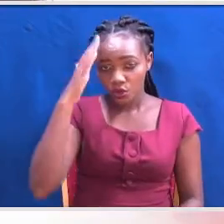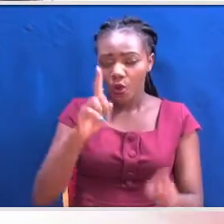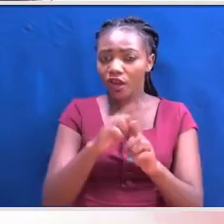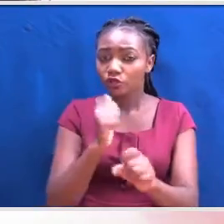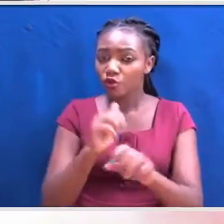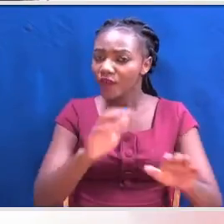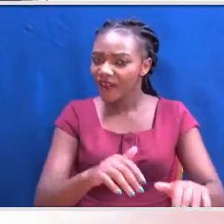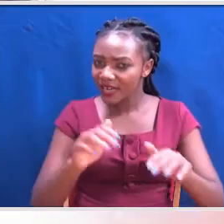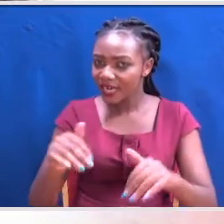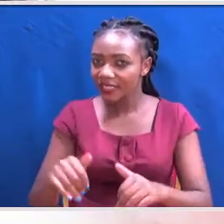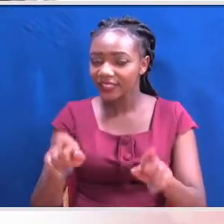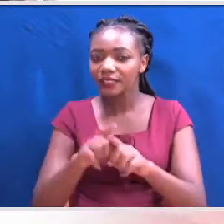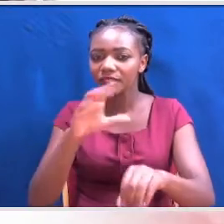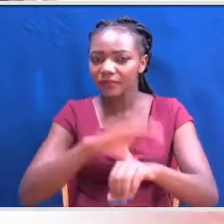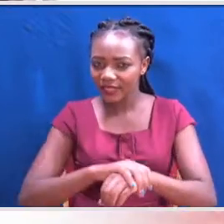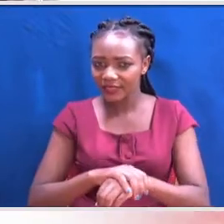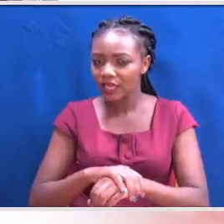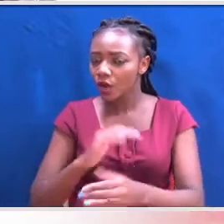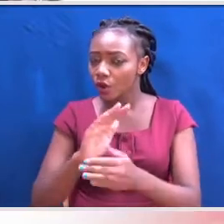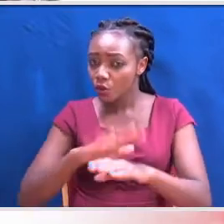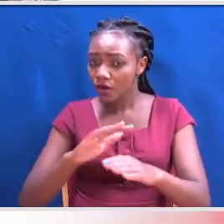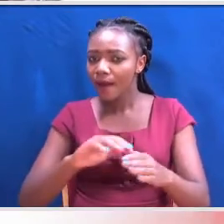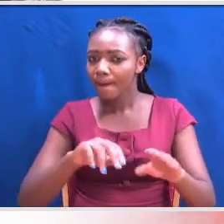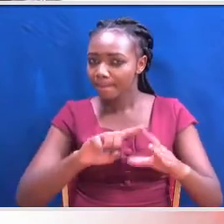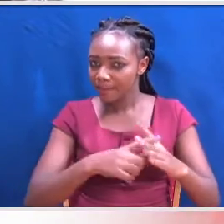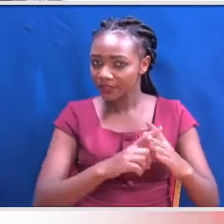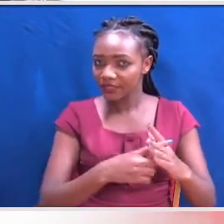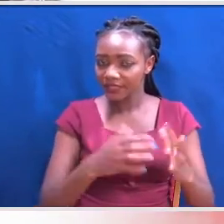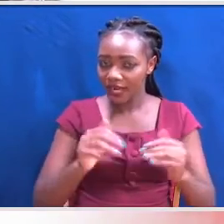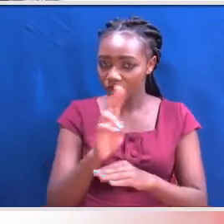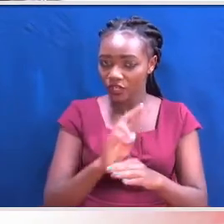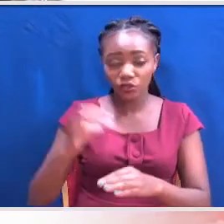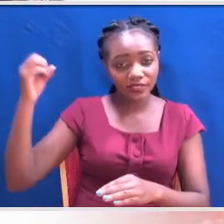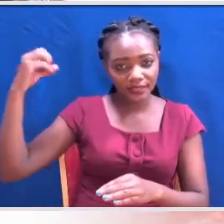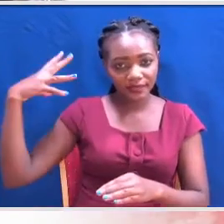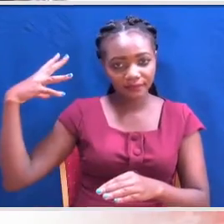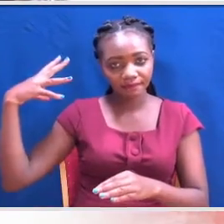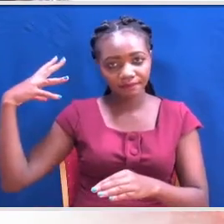farming, getting that shaft cutter that now was done manually, now is going to be done